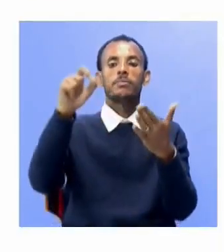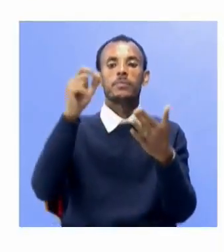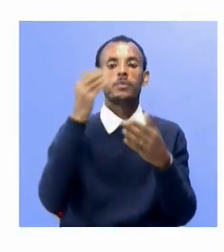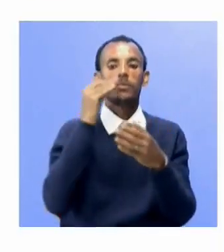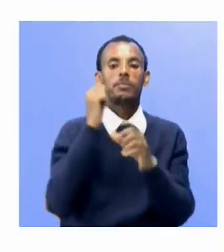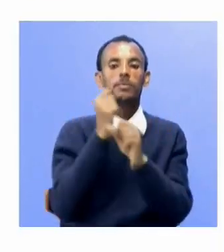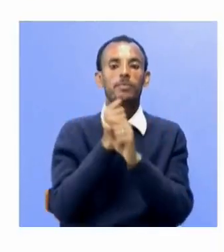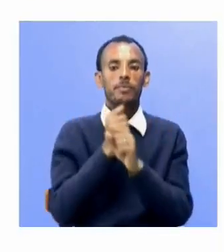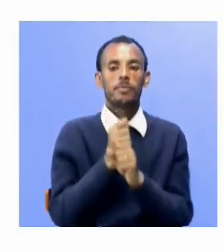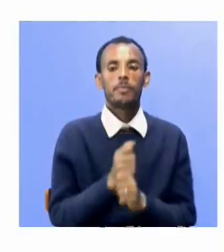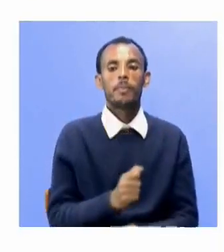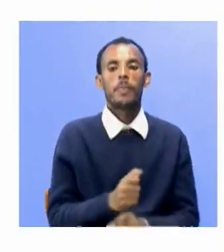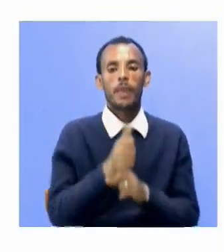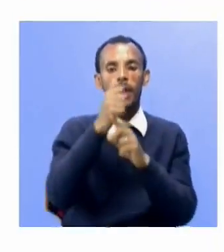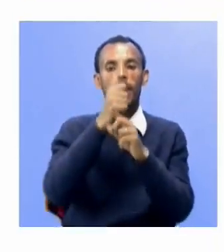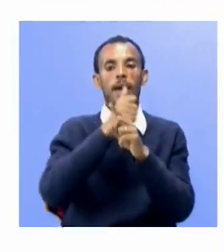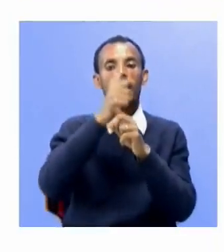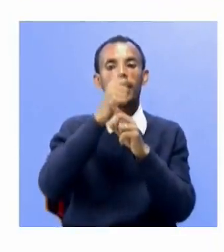Exercise.